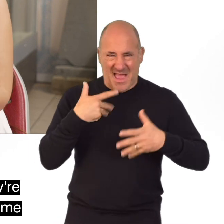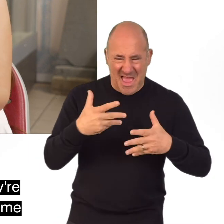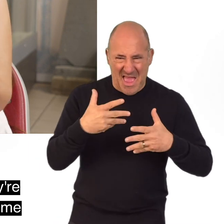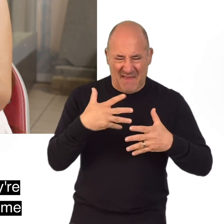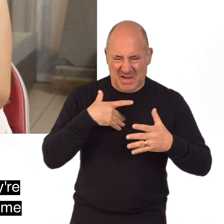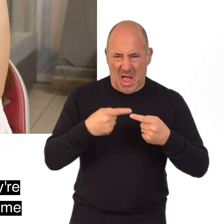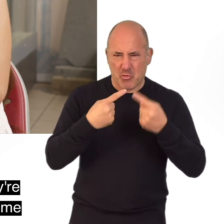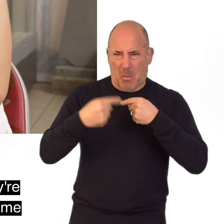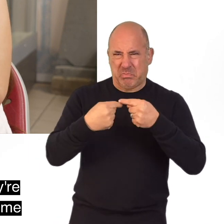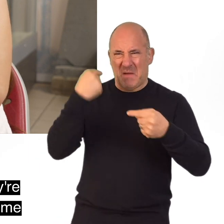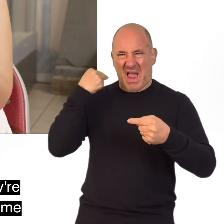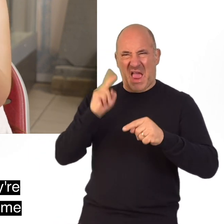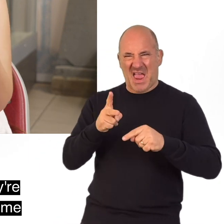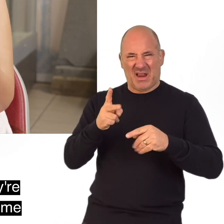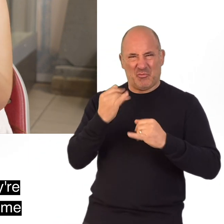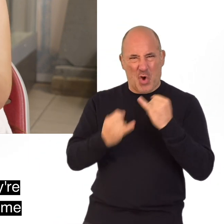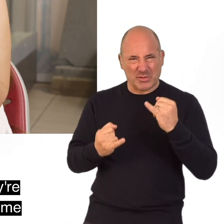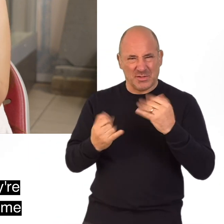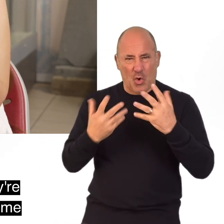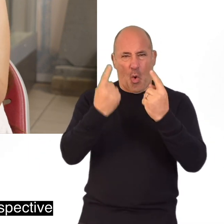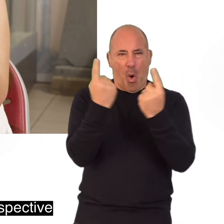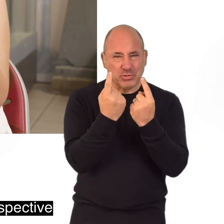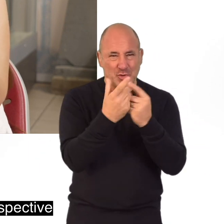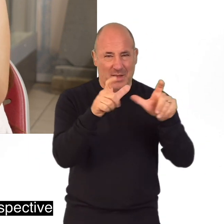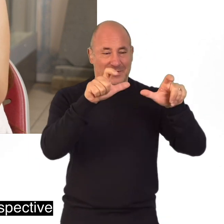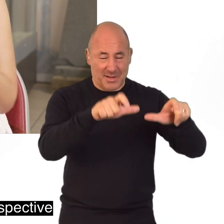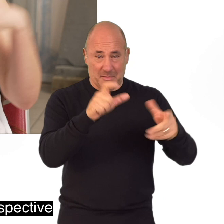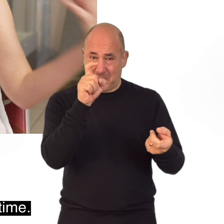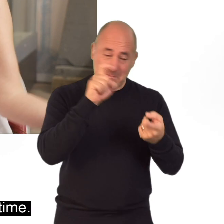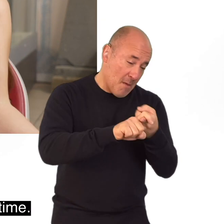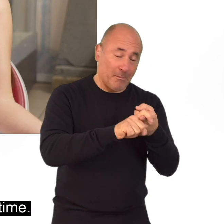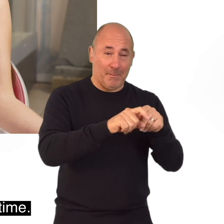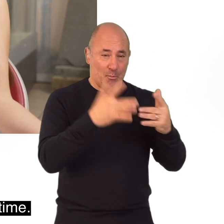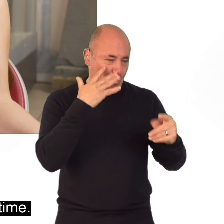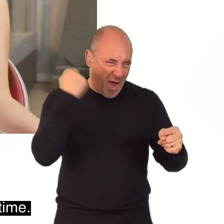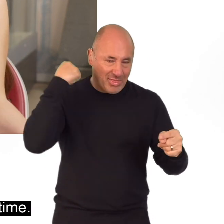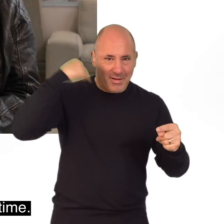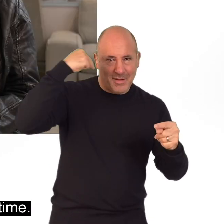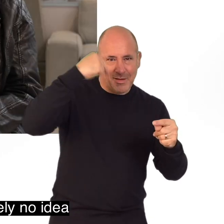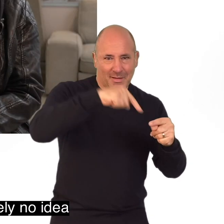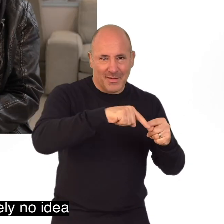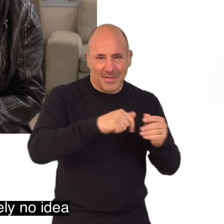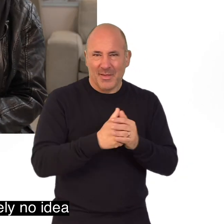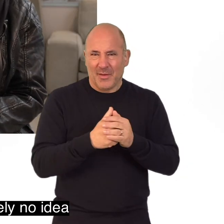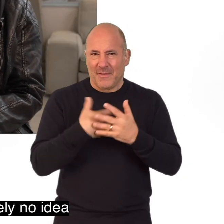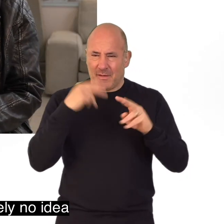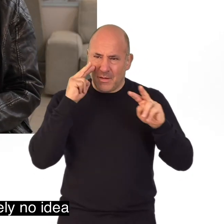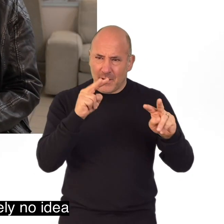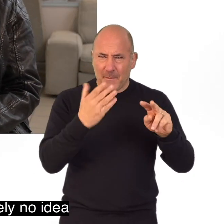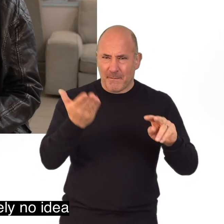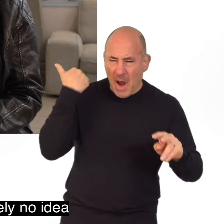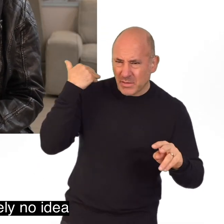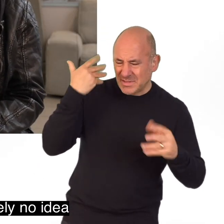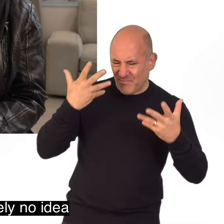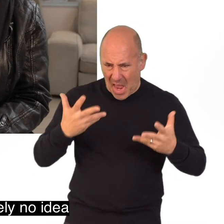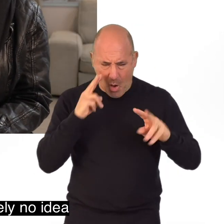the objects, like, they're cemented in their own time, but it gives you so much perspective of past time and present time. When I started, I had